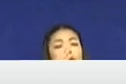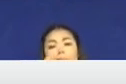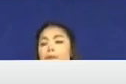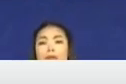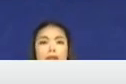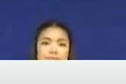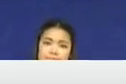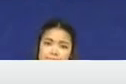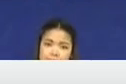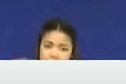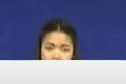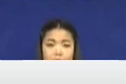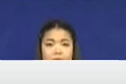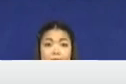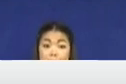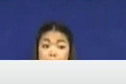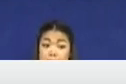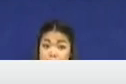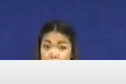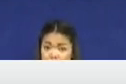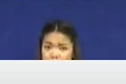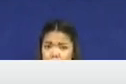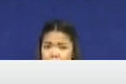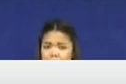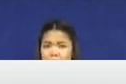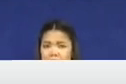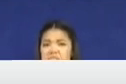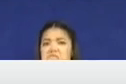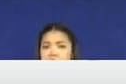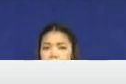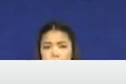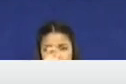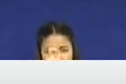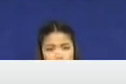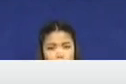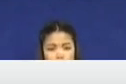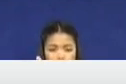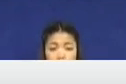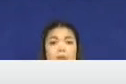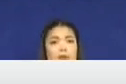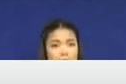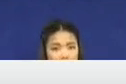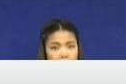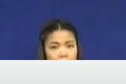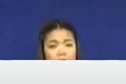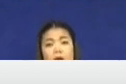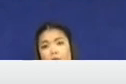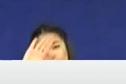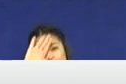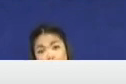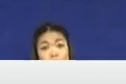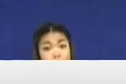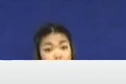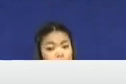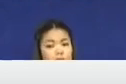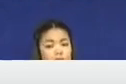If we compare this with running, this would be something like a marathon, and we are just in the beginning of our very